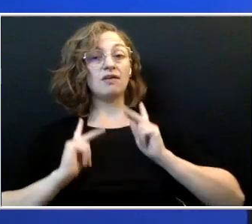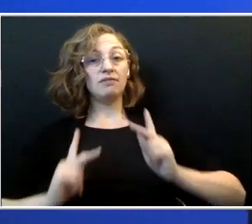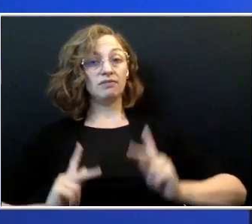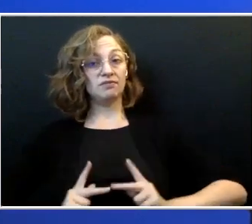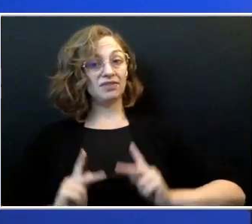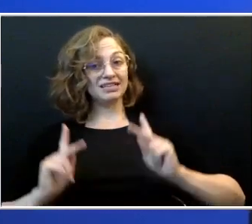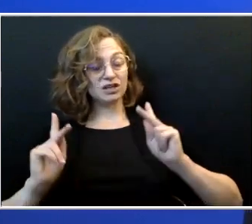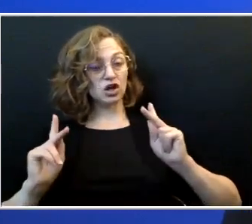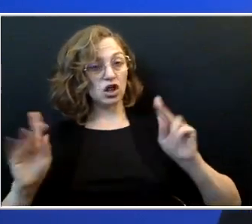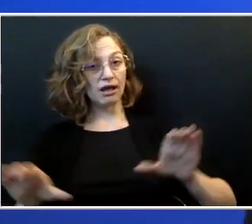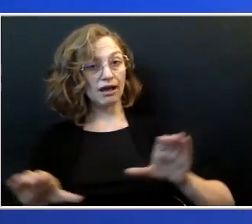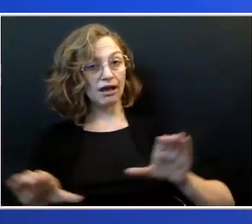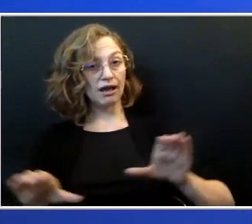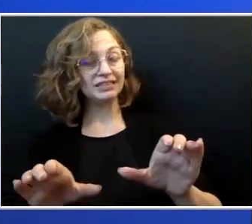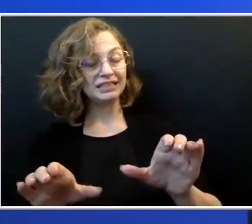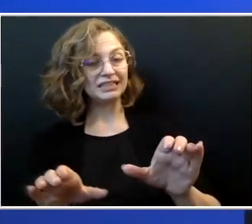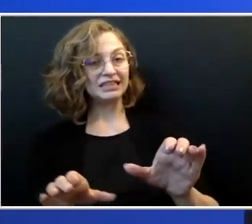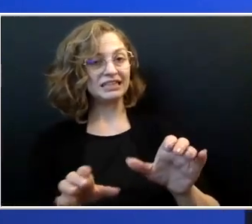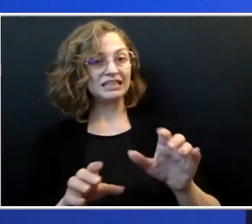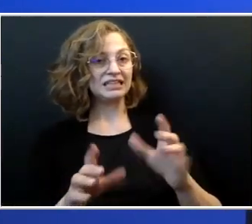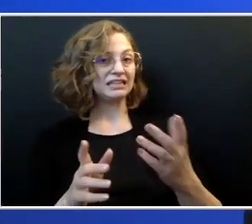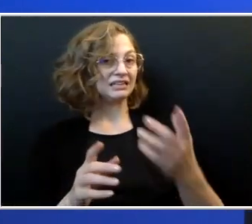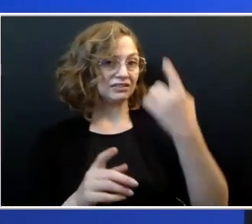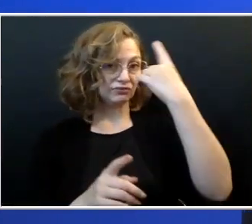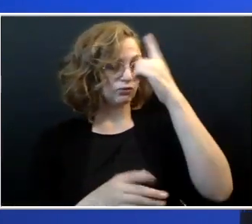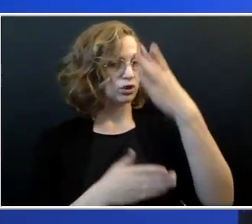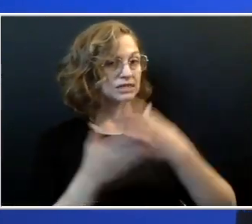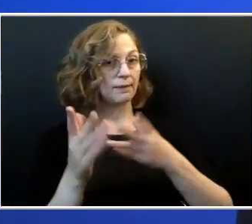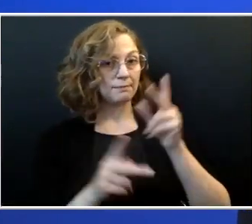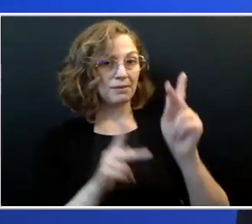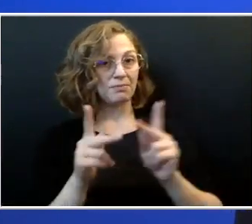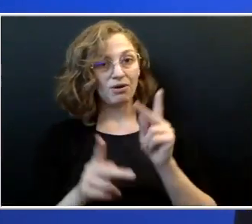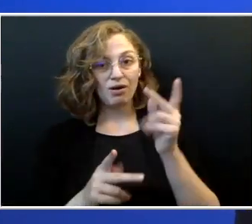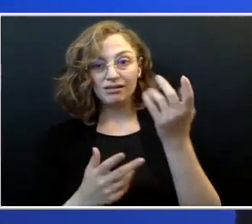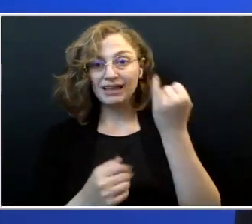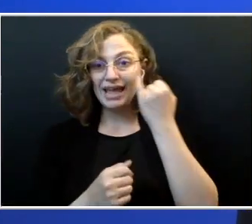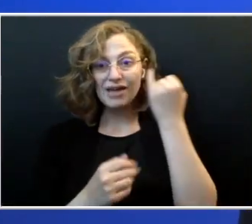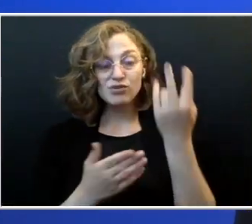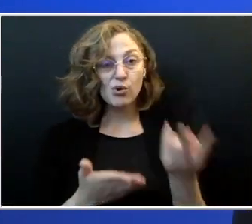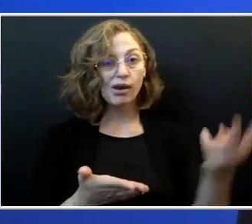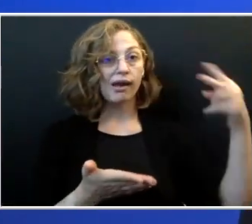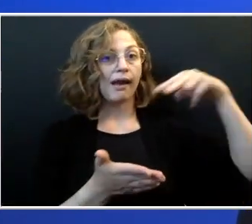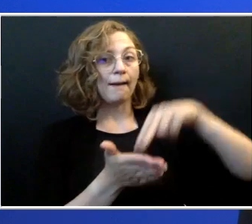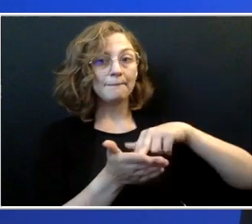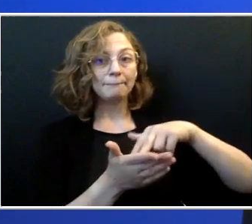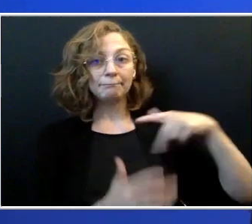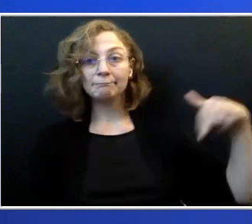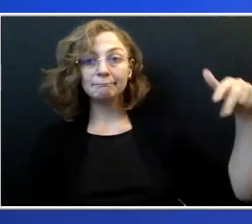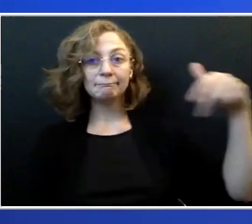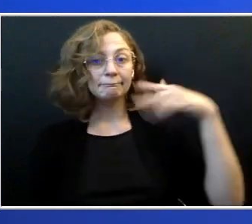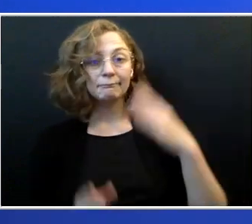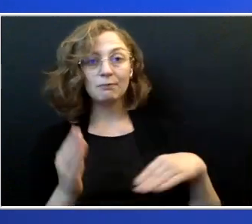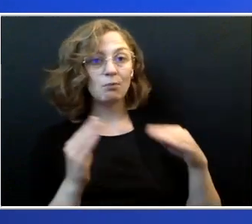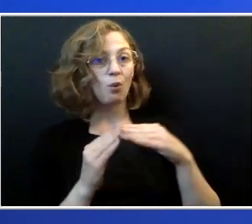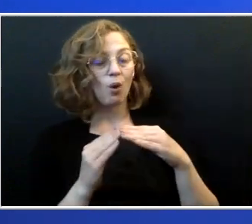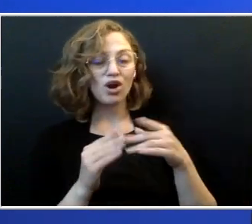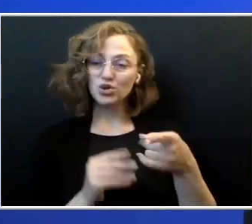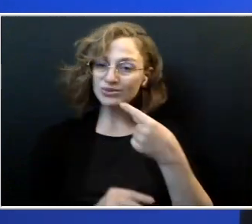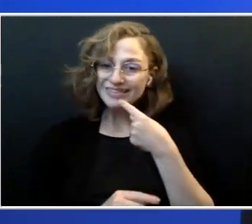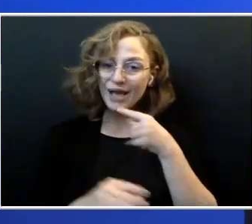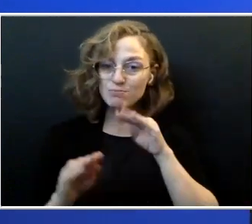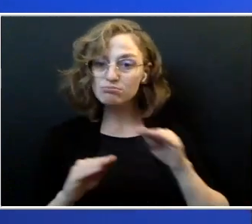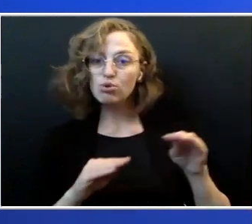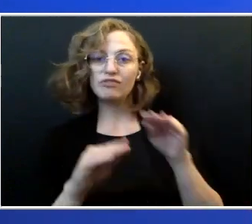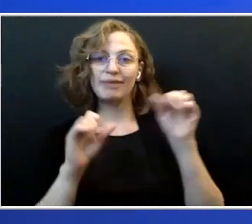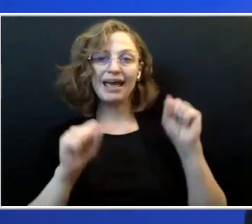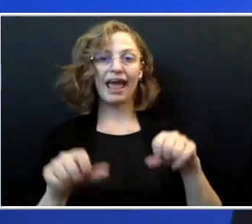health status, just getting up and moving more. You said it earlier, movement can be medicine in your introduction. Movement is It's such a wonderful thing,